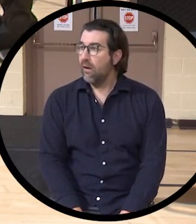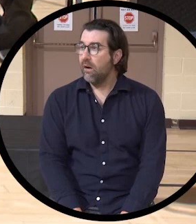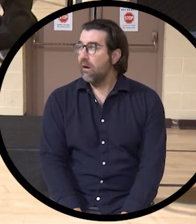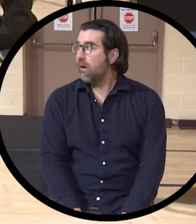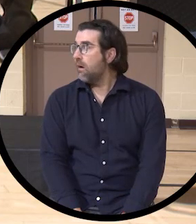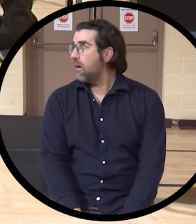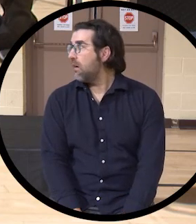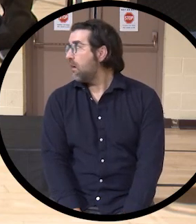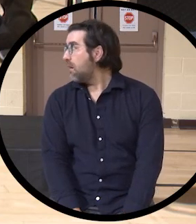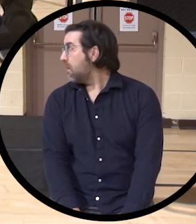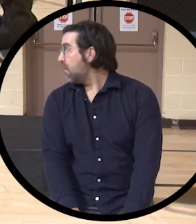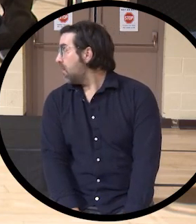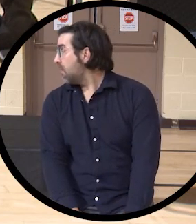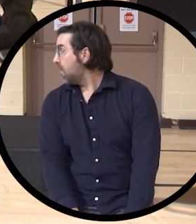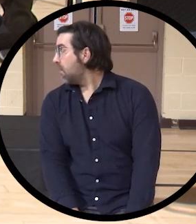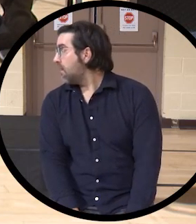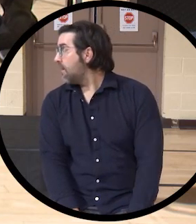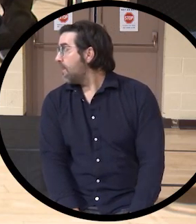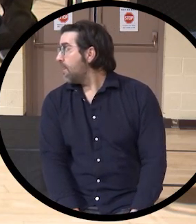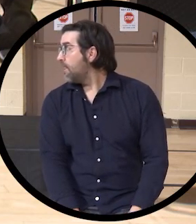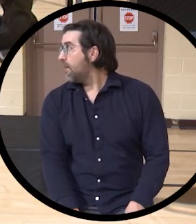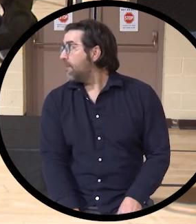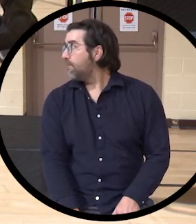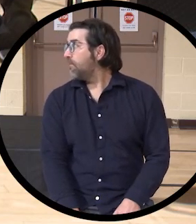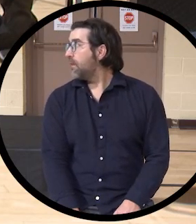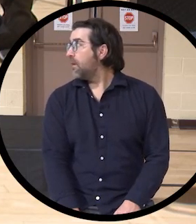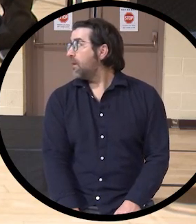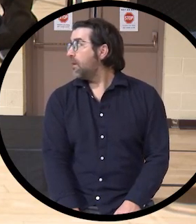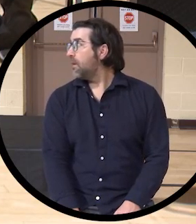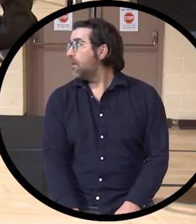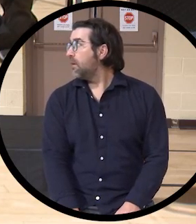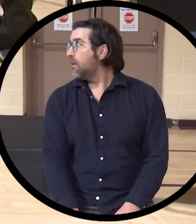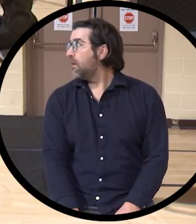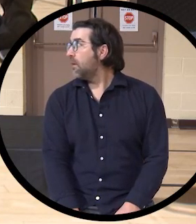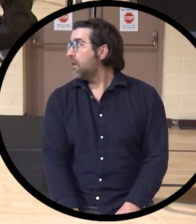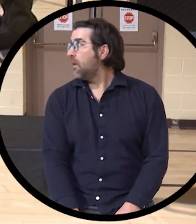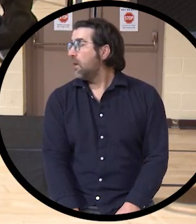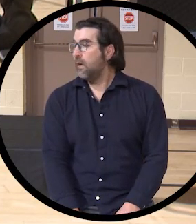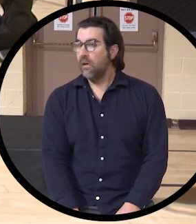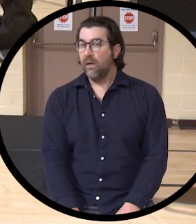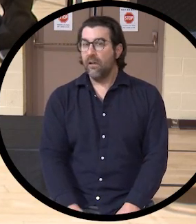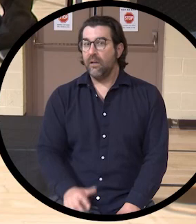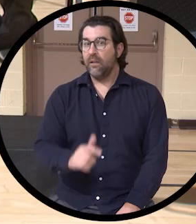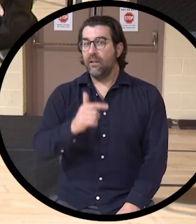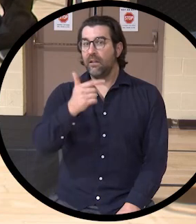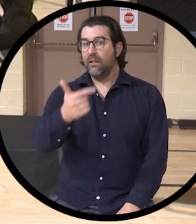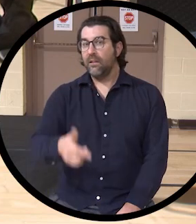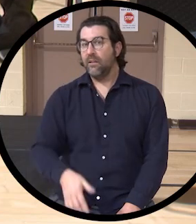have a question on Zoom? Oh, no. No? Okay. All right, so we'll go here then.